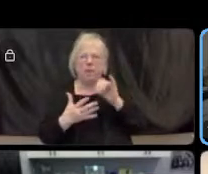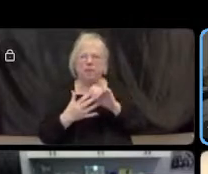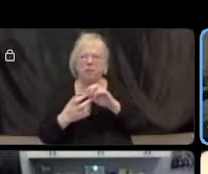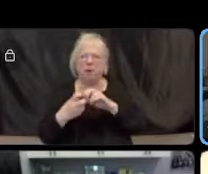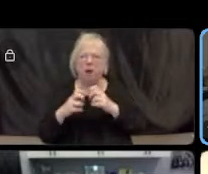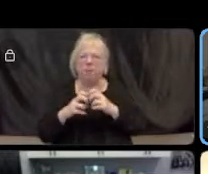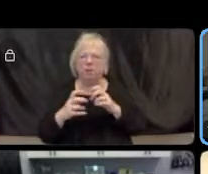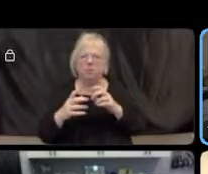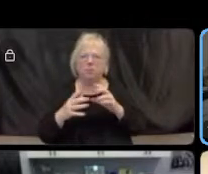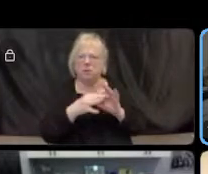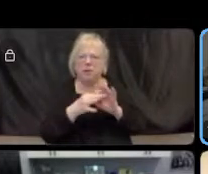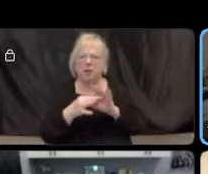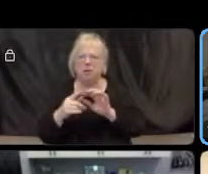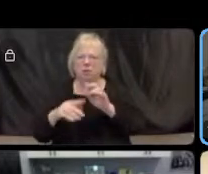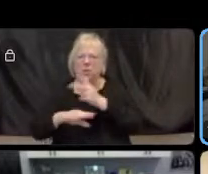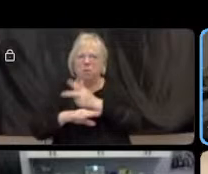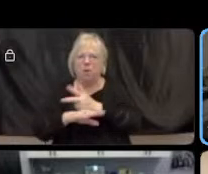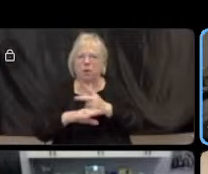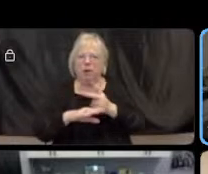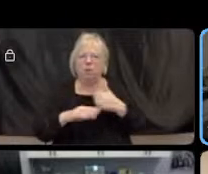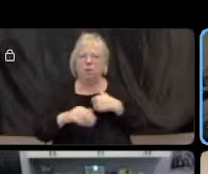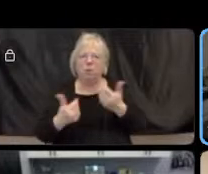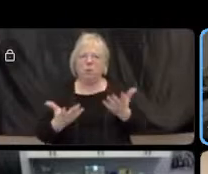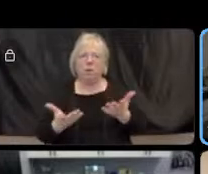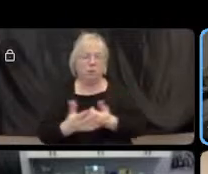that we're proposing.